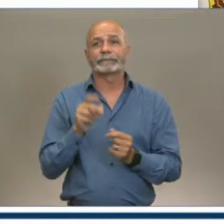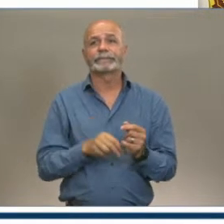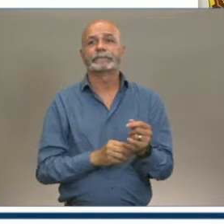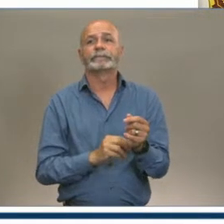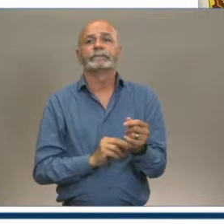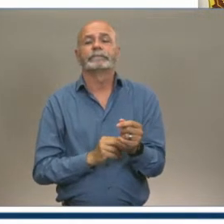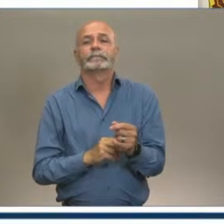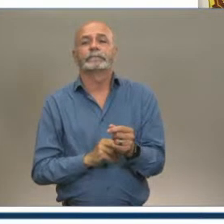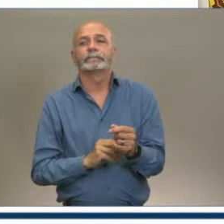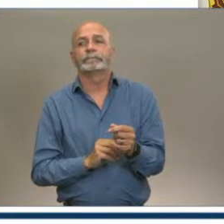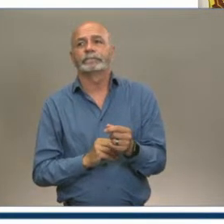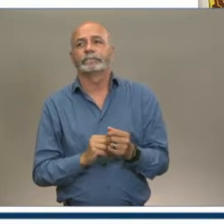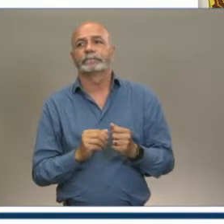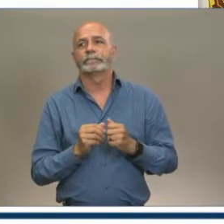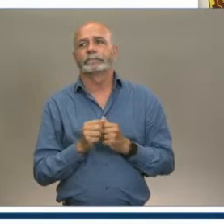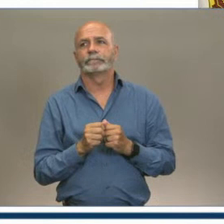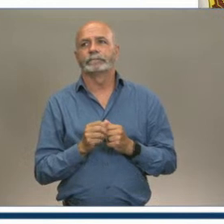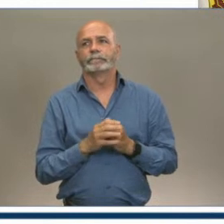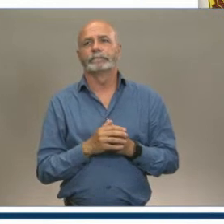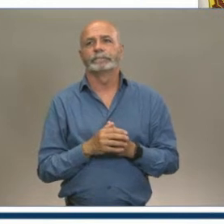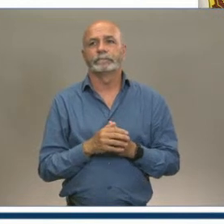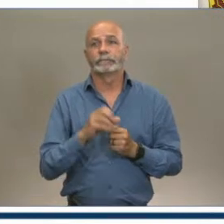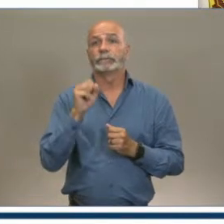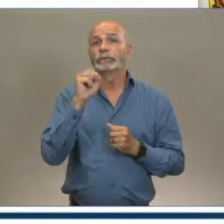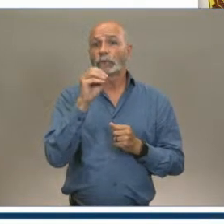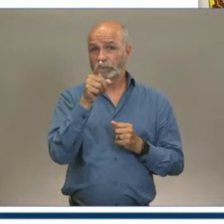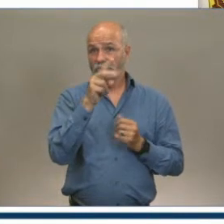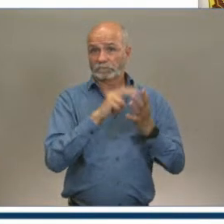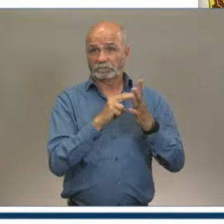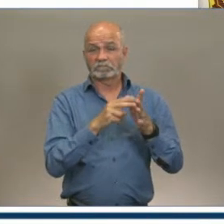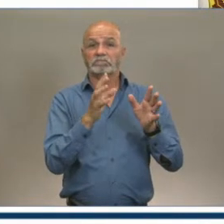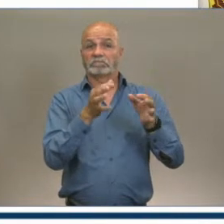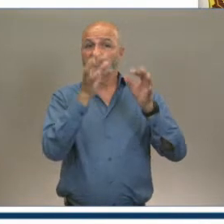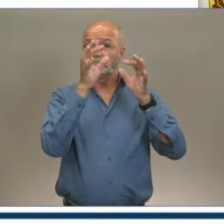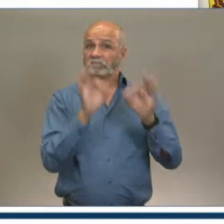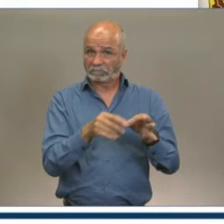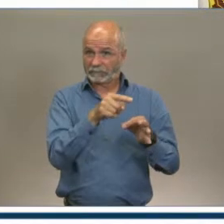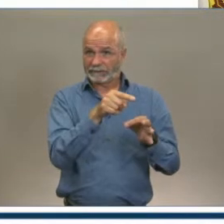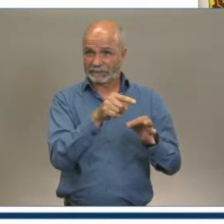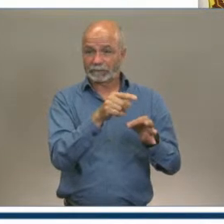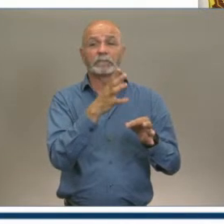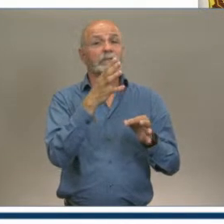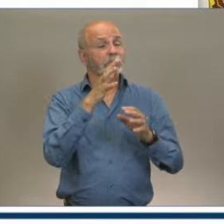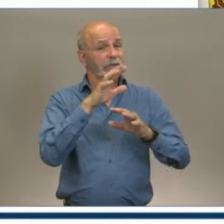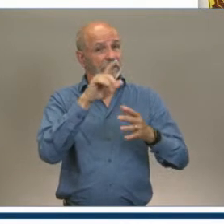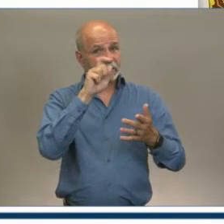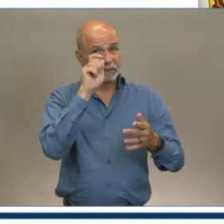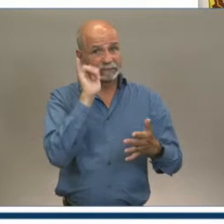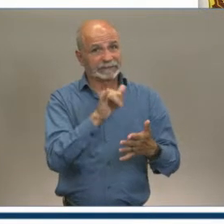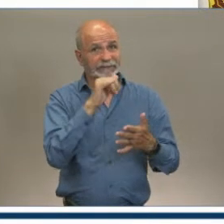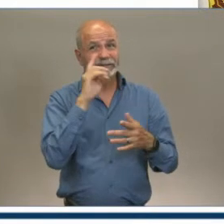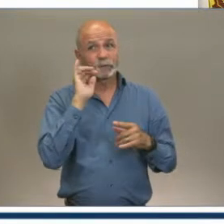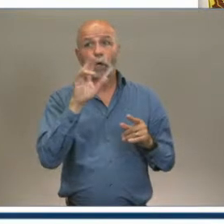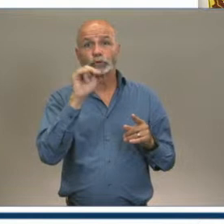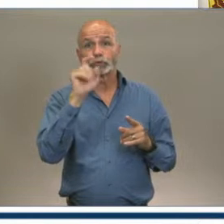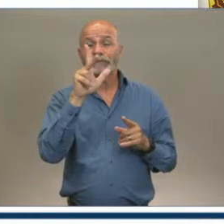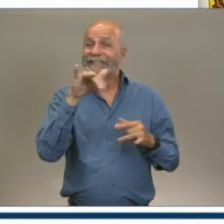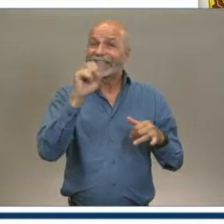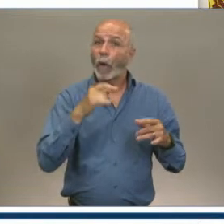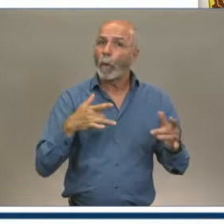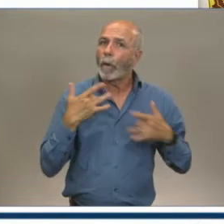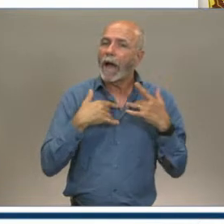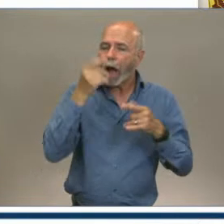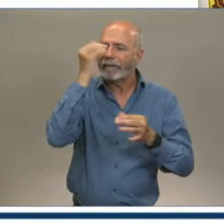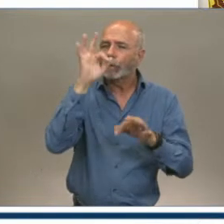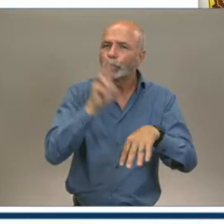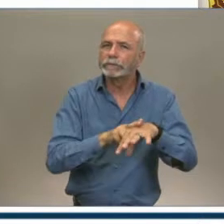factors were at play to bump that up. I think a lot of people are excited about that. But at the same time, I'm wondering how much